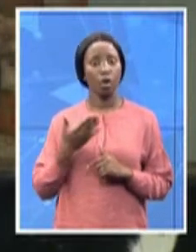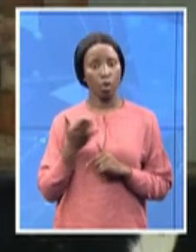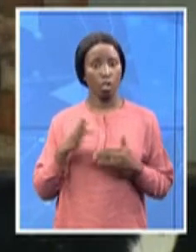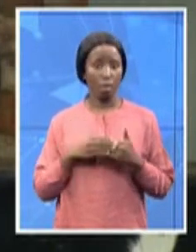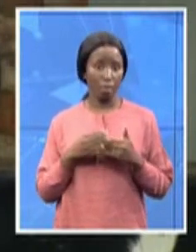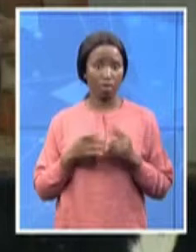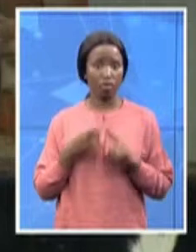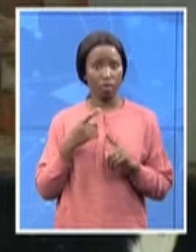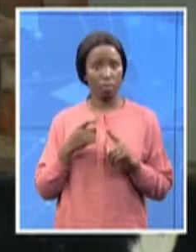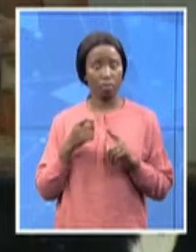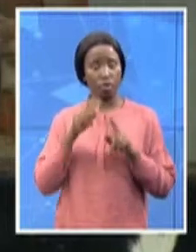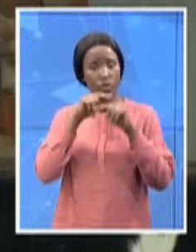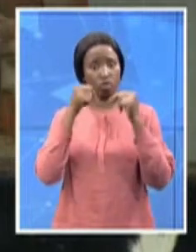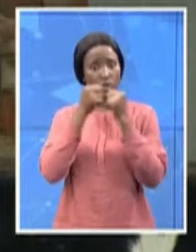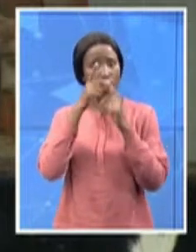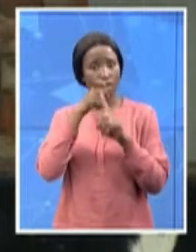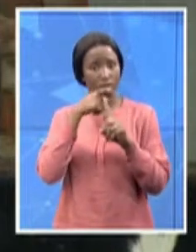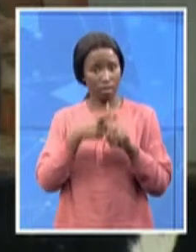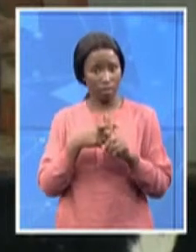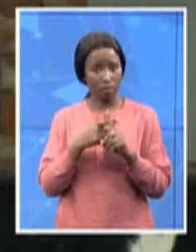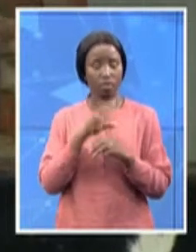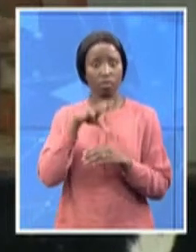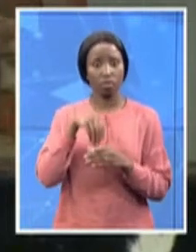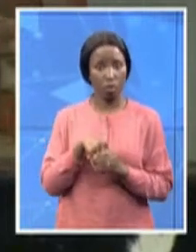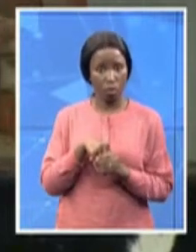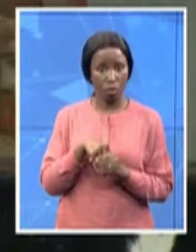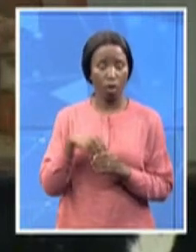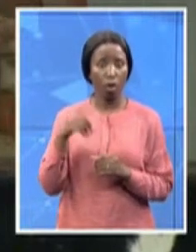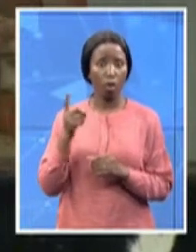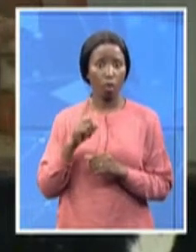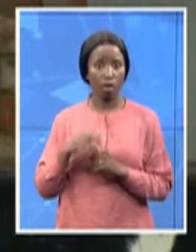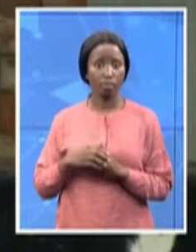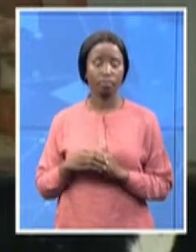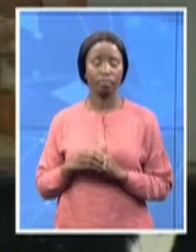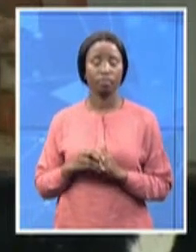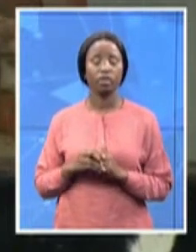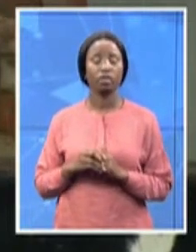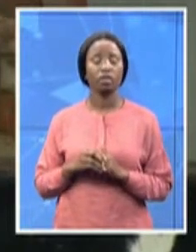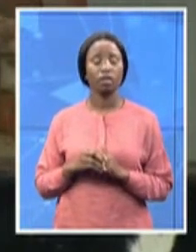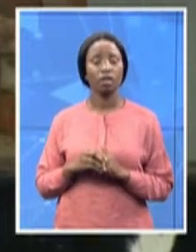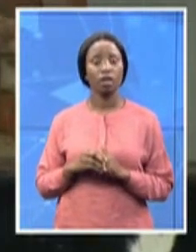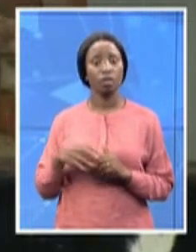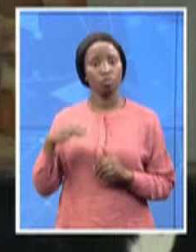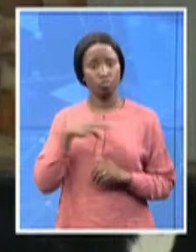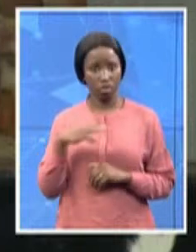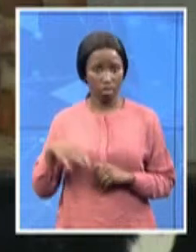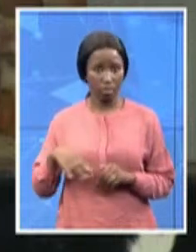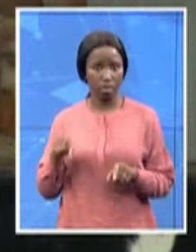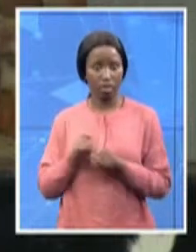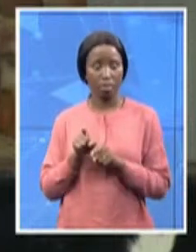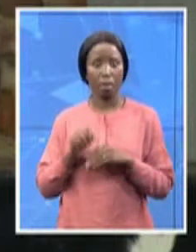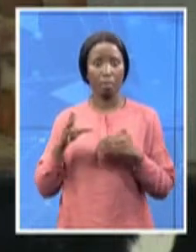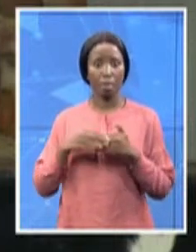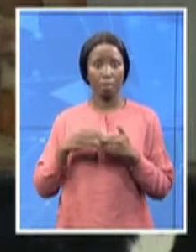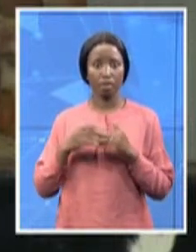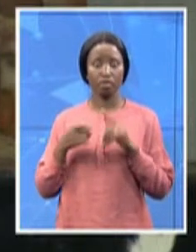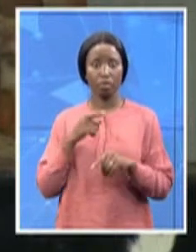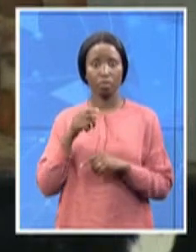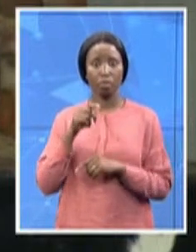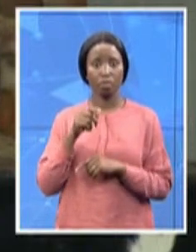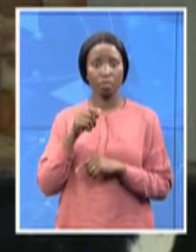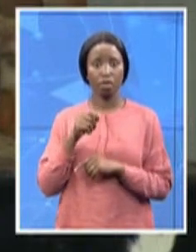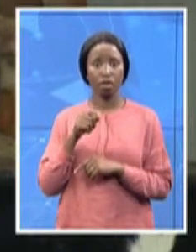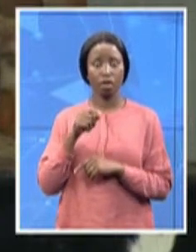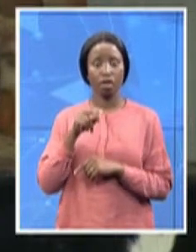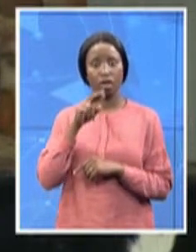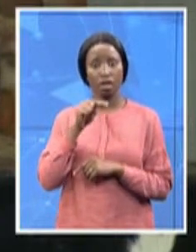President, and members of the Provincial Executive Councils. The method and procedure to be followed